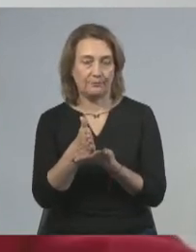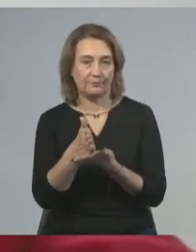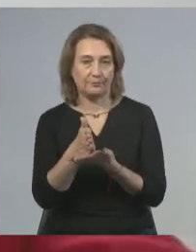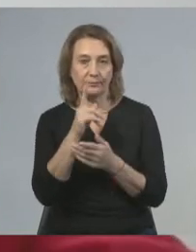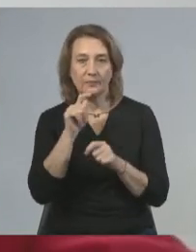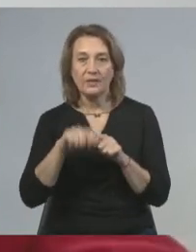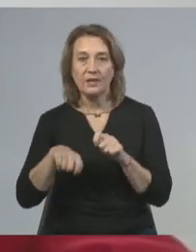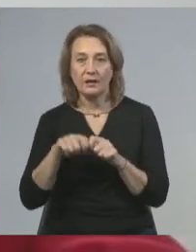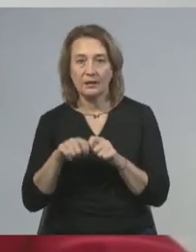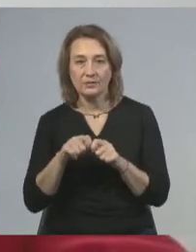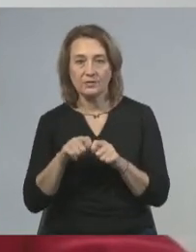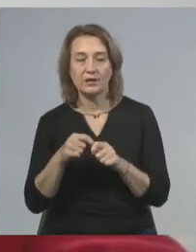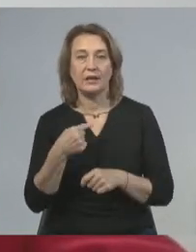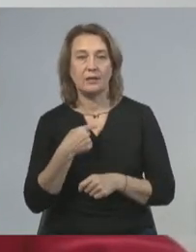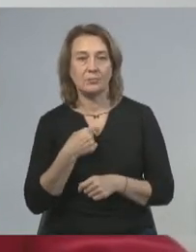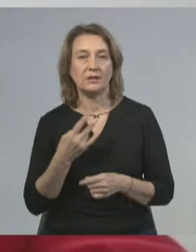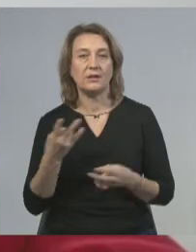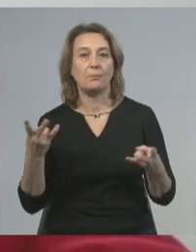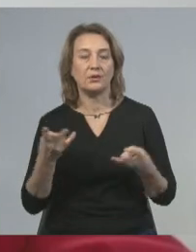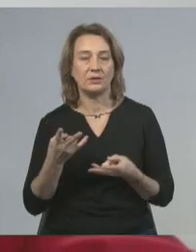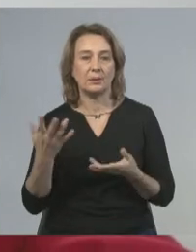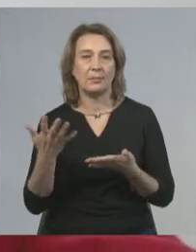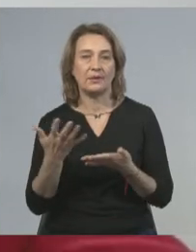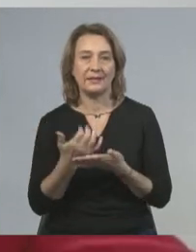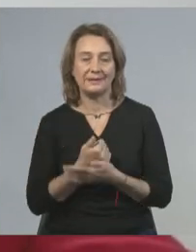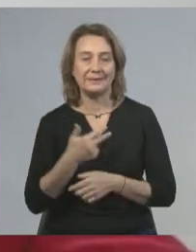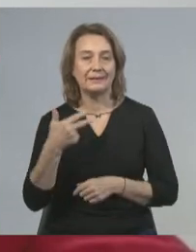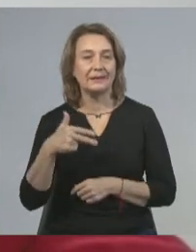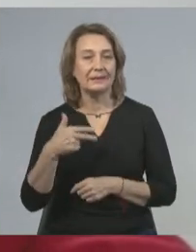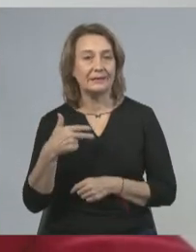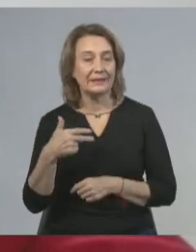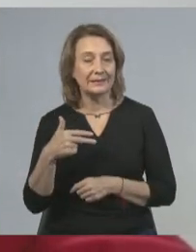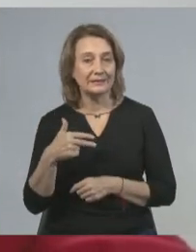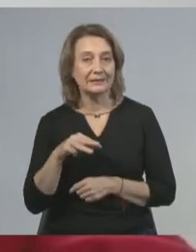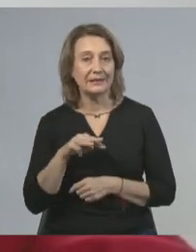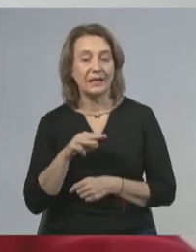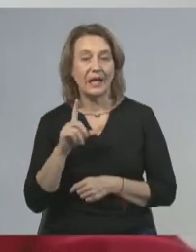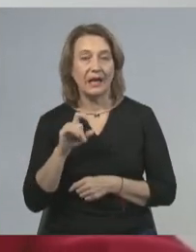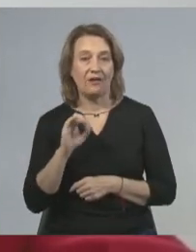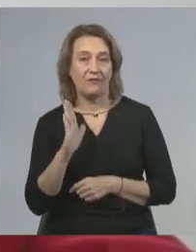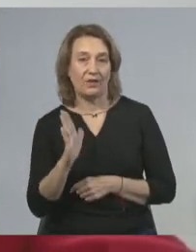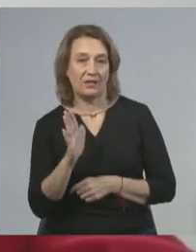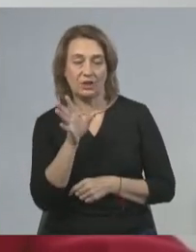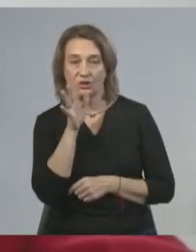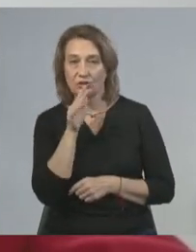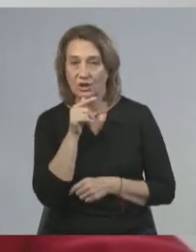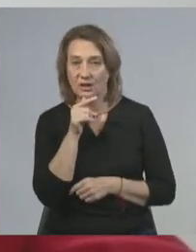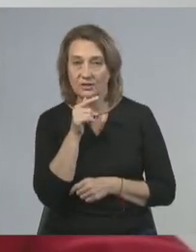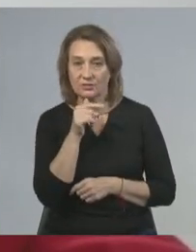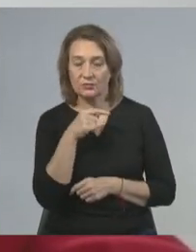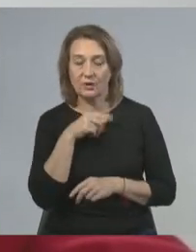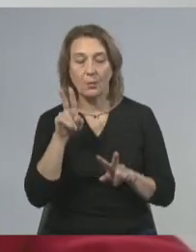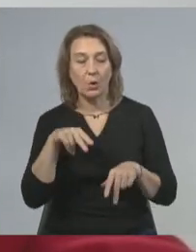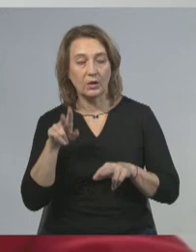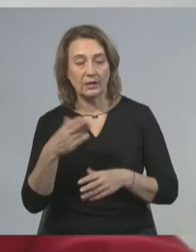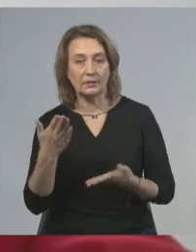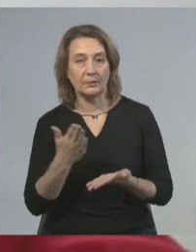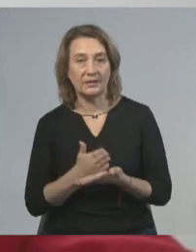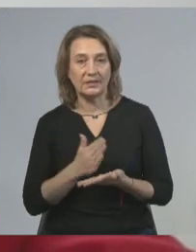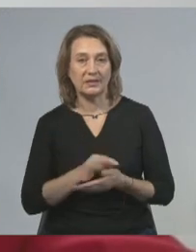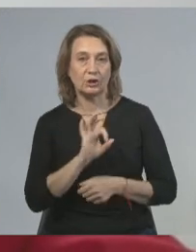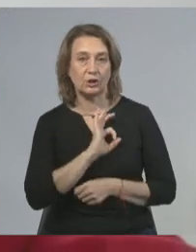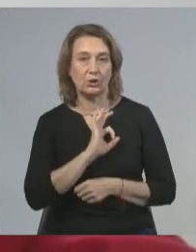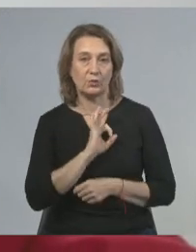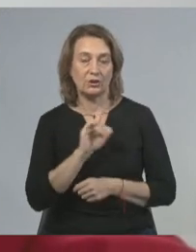be interested to interesting for journalists who actually write about elections so it seems to me it would be useful to